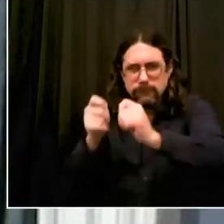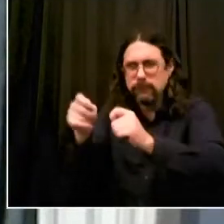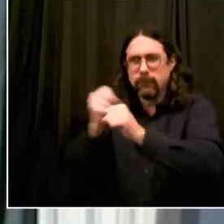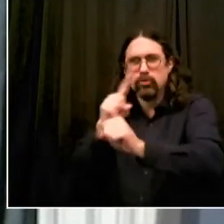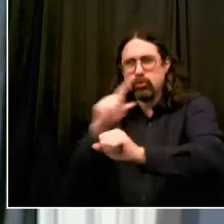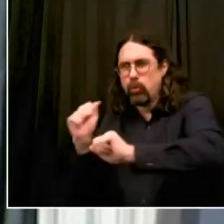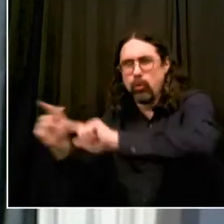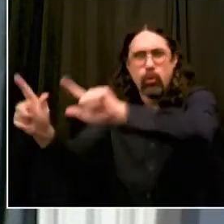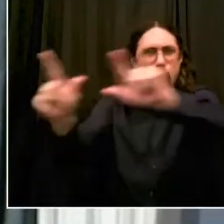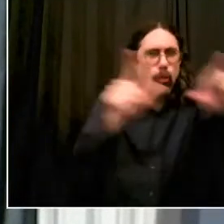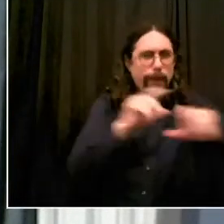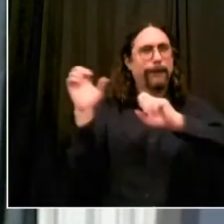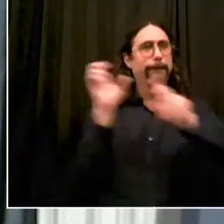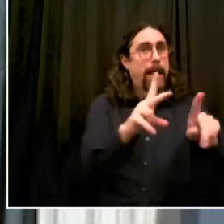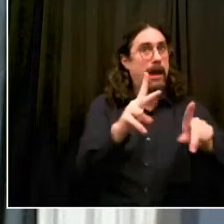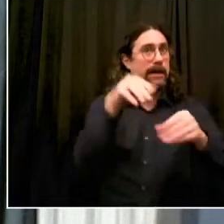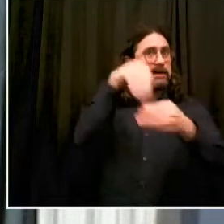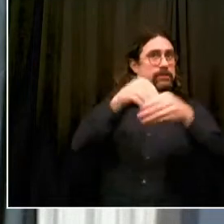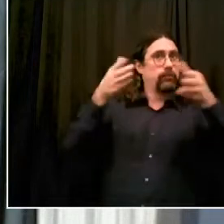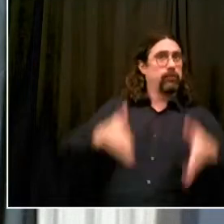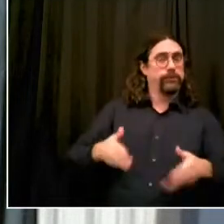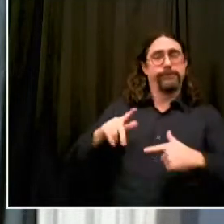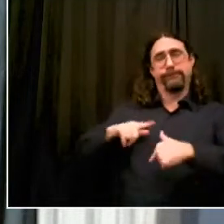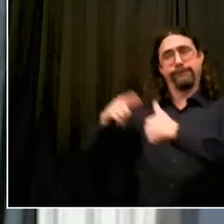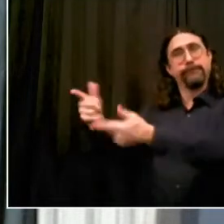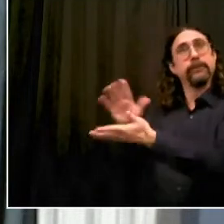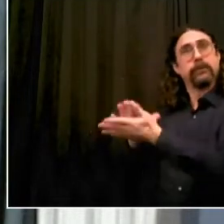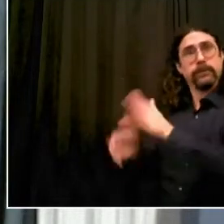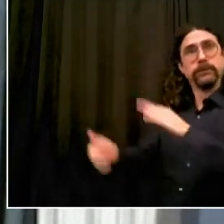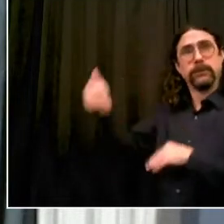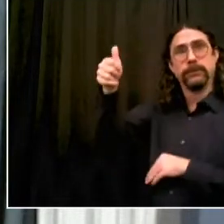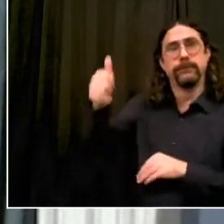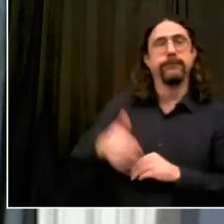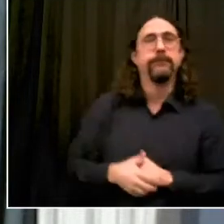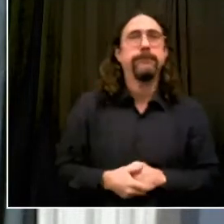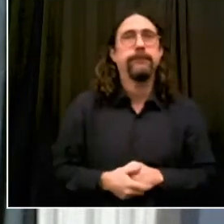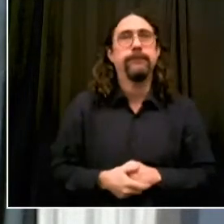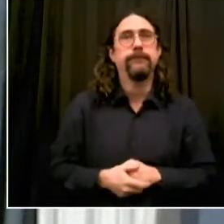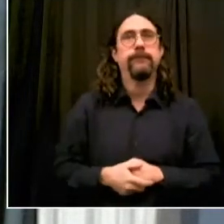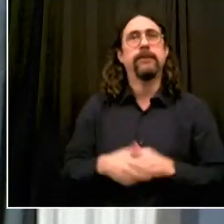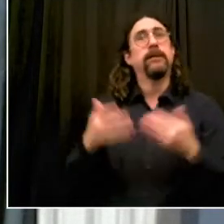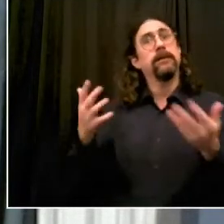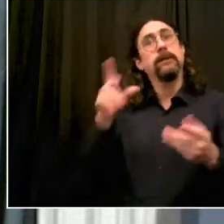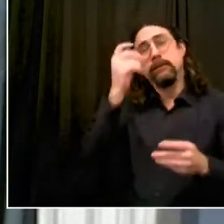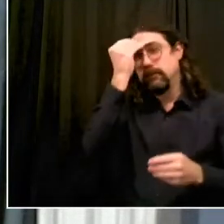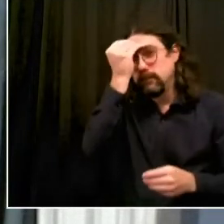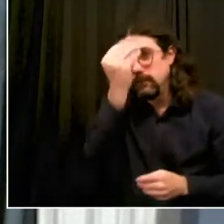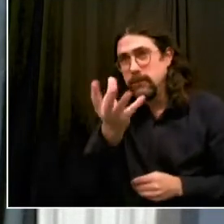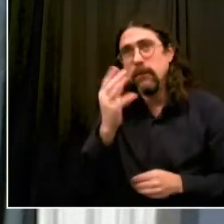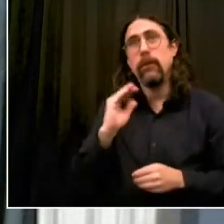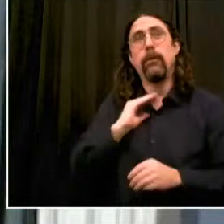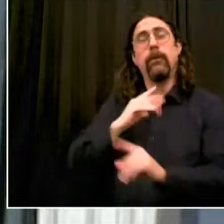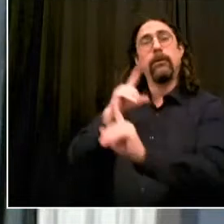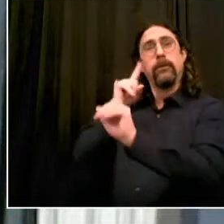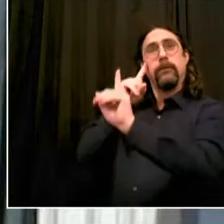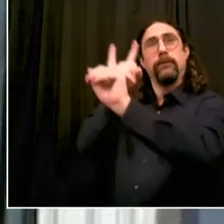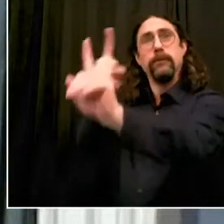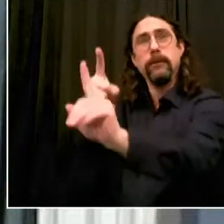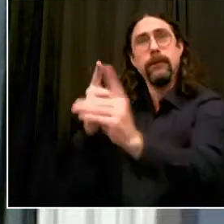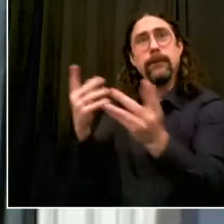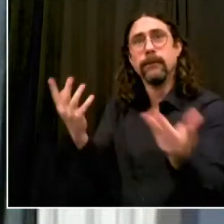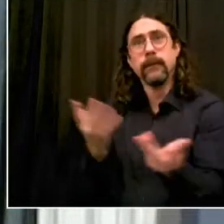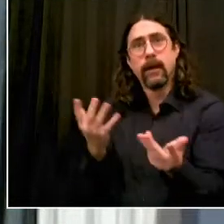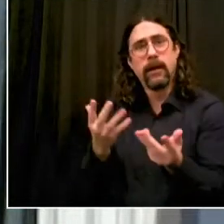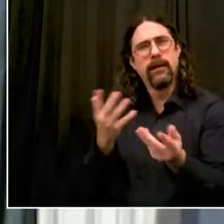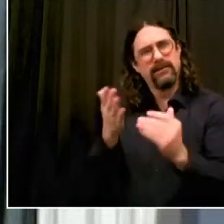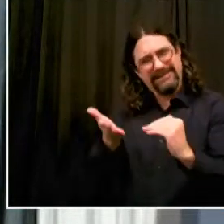many students in person on as many days as possible. That's our goal. Understanding some of the physical